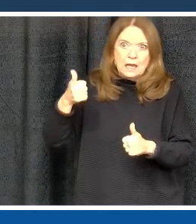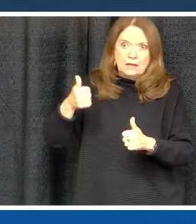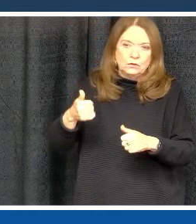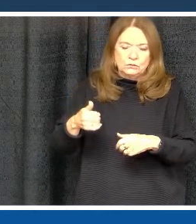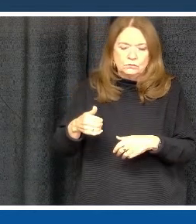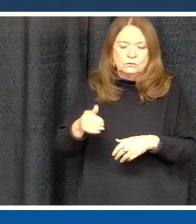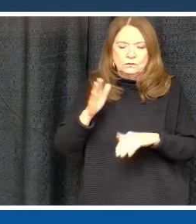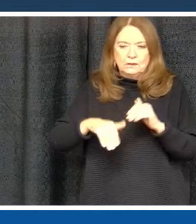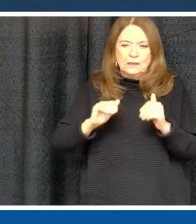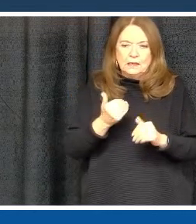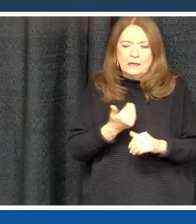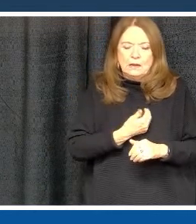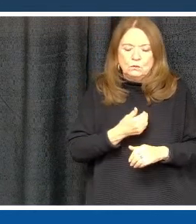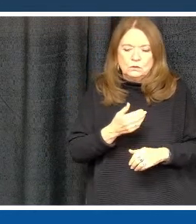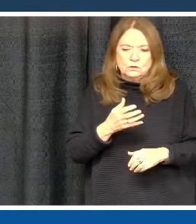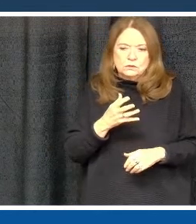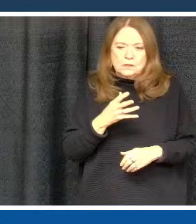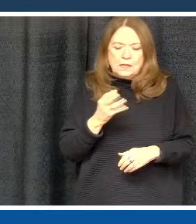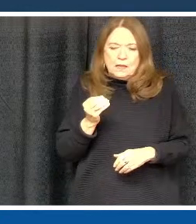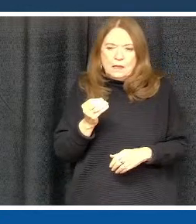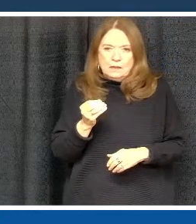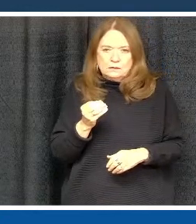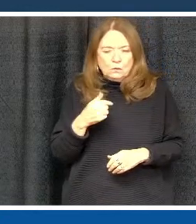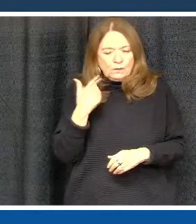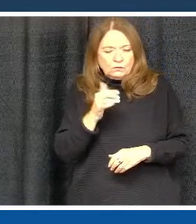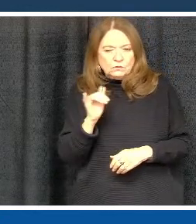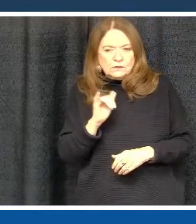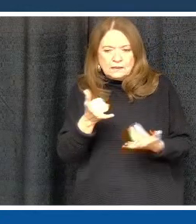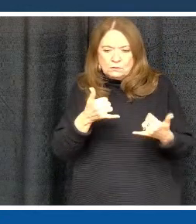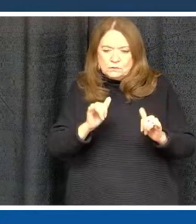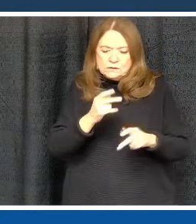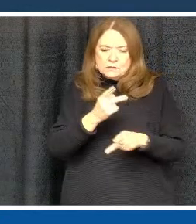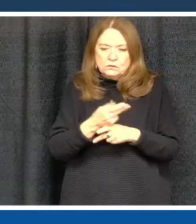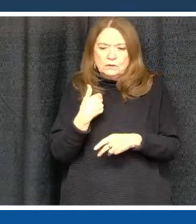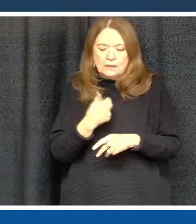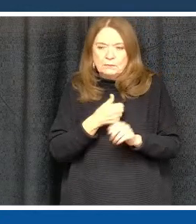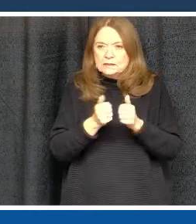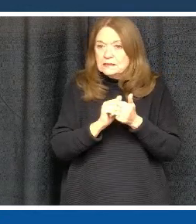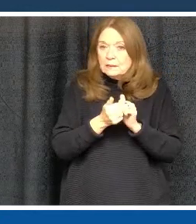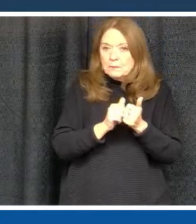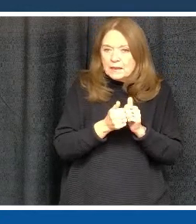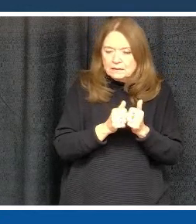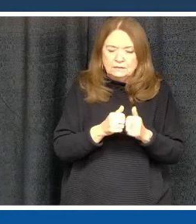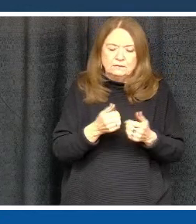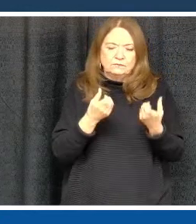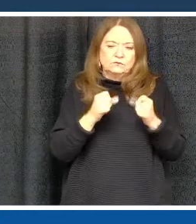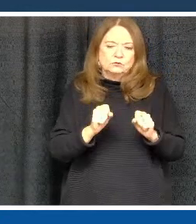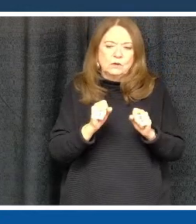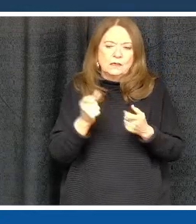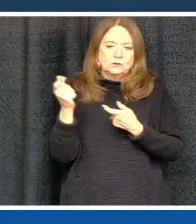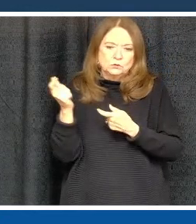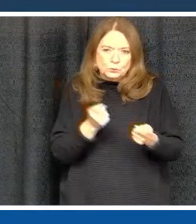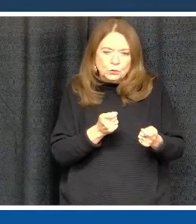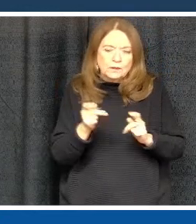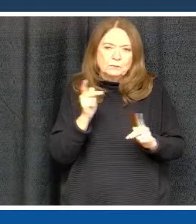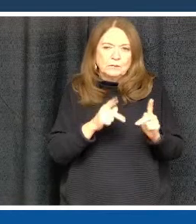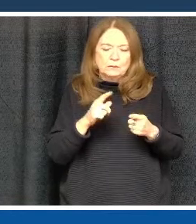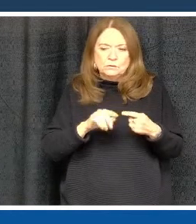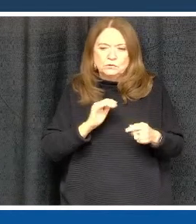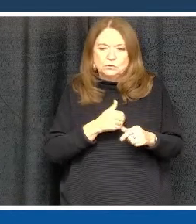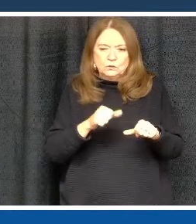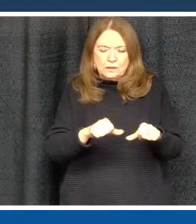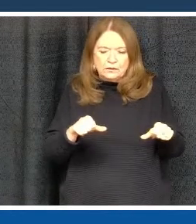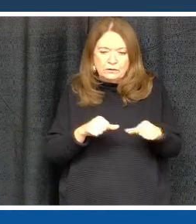ours. So to me, it looks as though it would still keep us competitive in trying to bring people to our